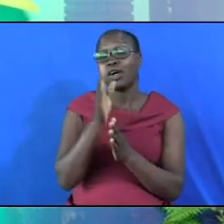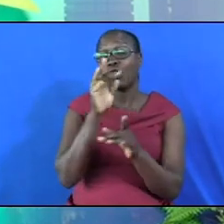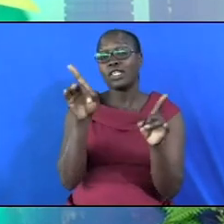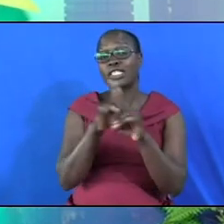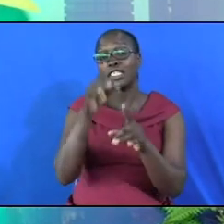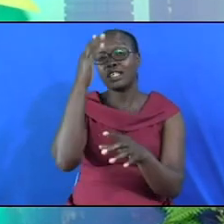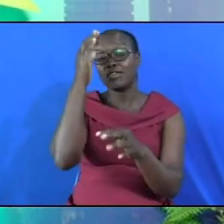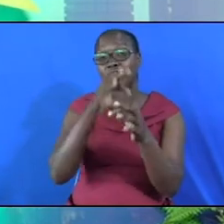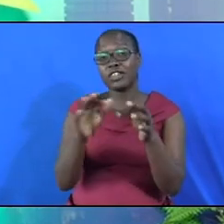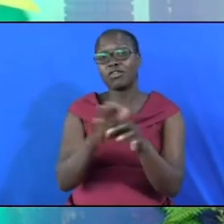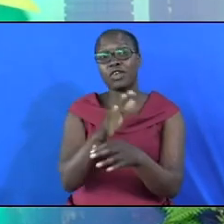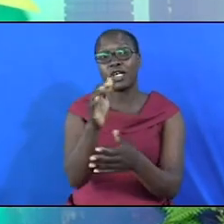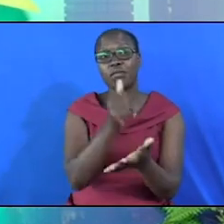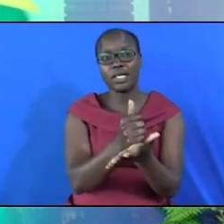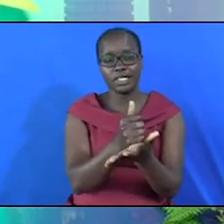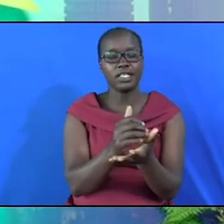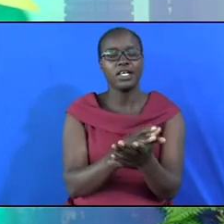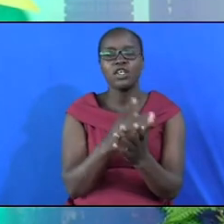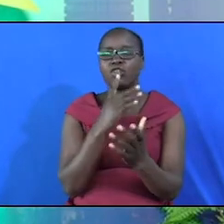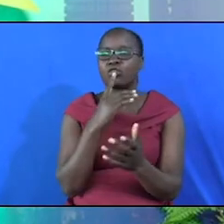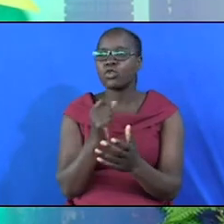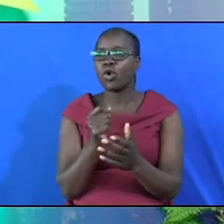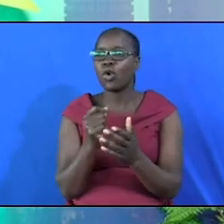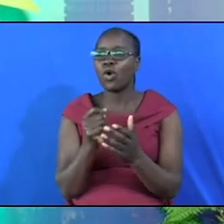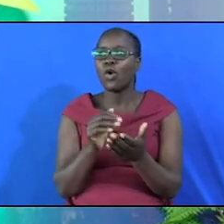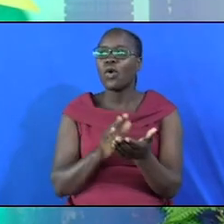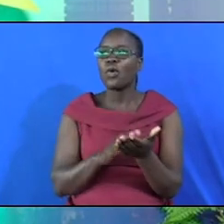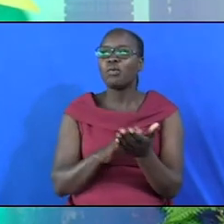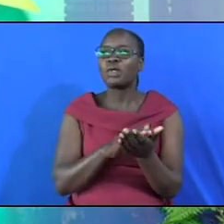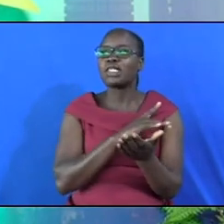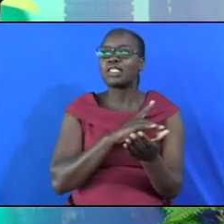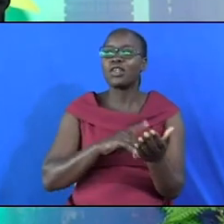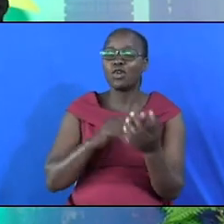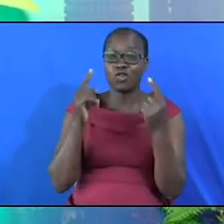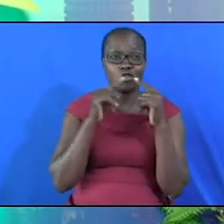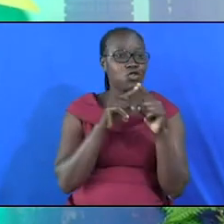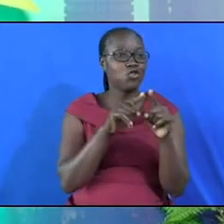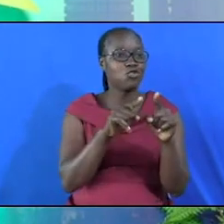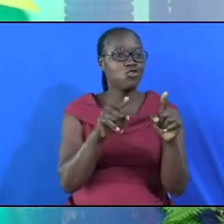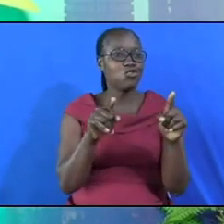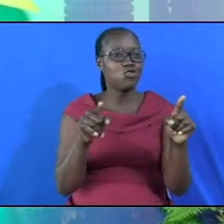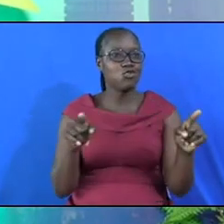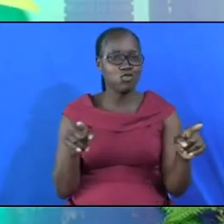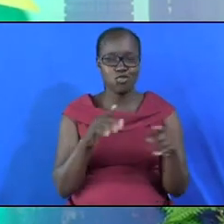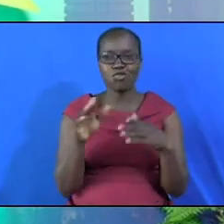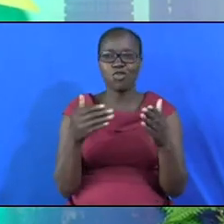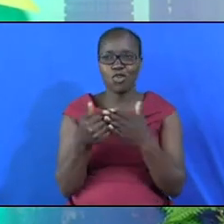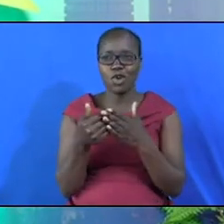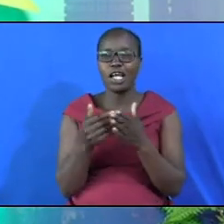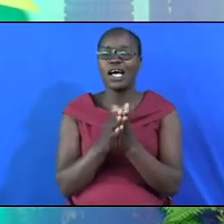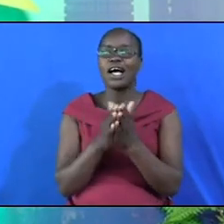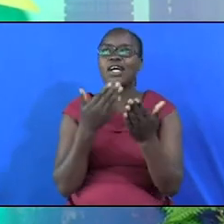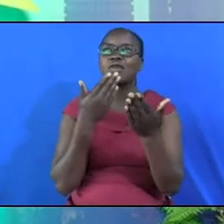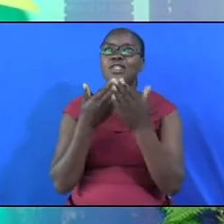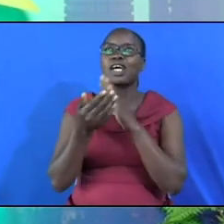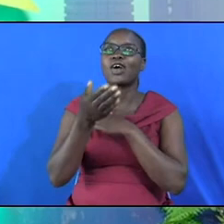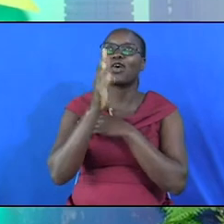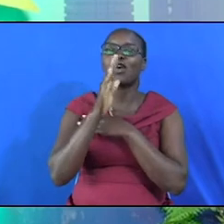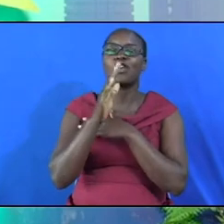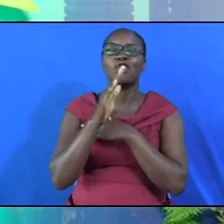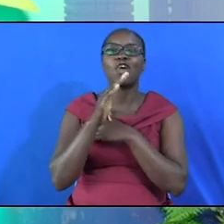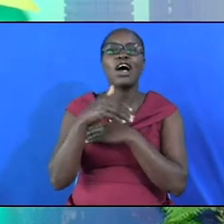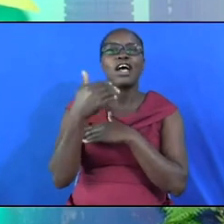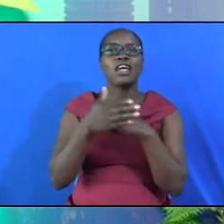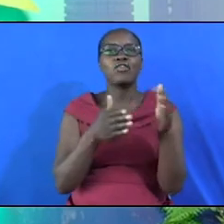faithful. Amen? Yes, so we want to praise God for you. We want to praise God for you, and we thank God for every